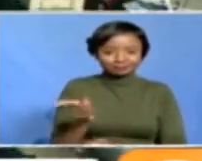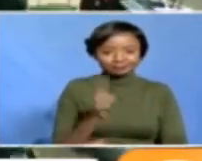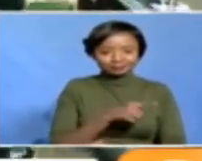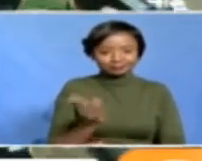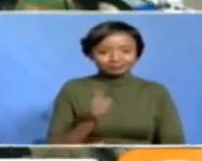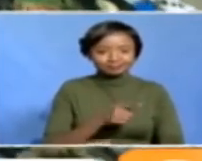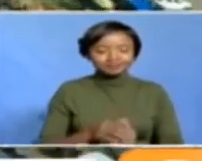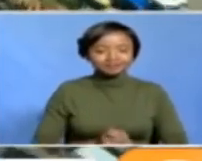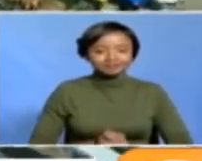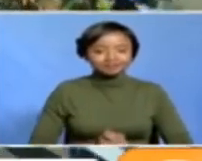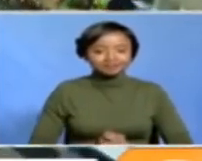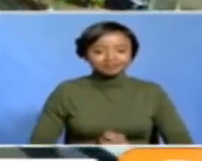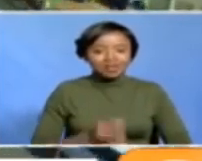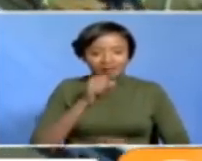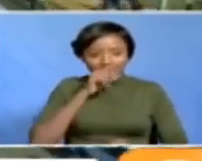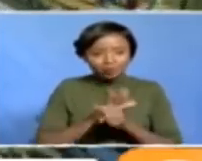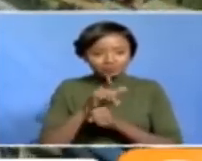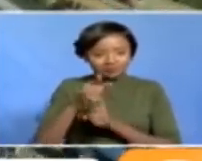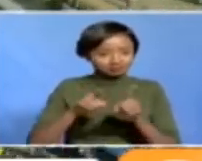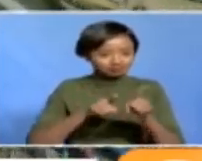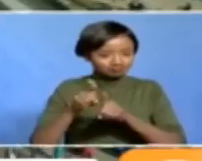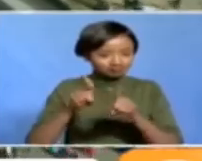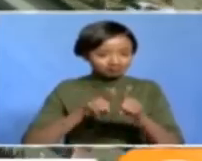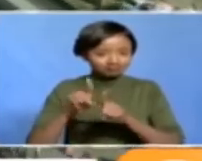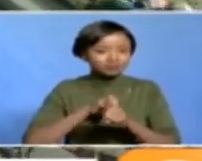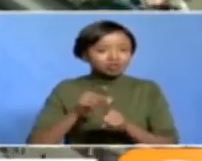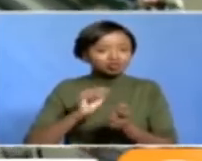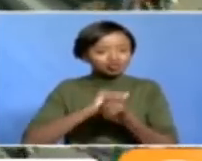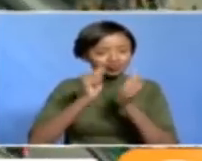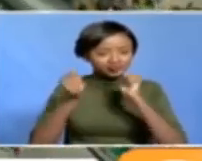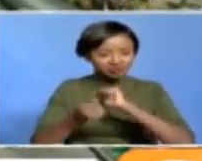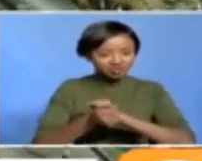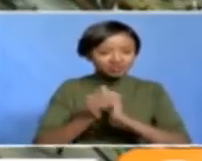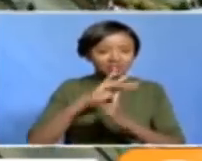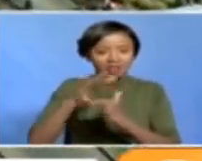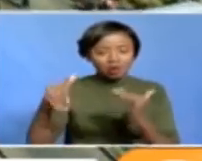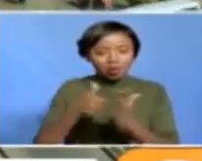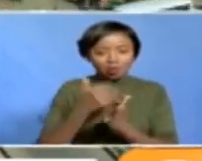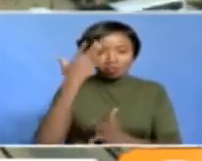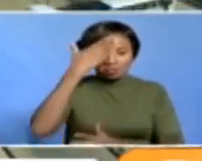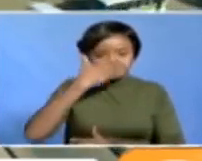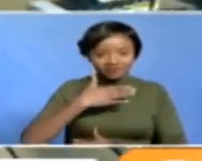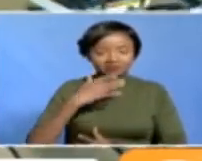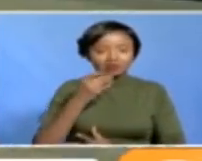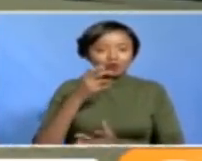A promising start to a journey that promises to change the whole face of